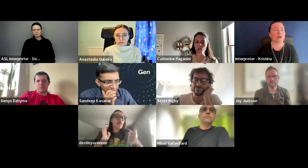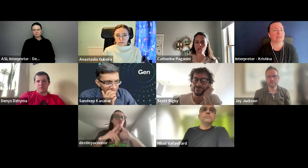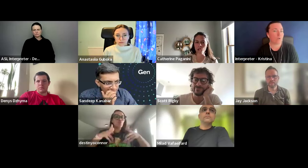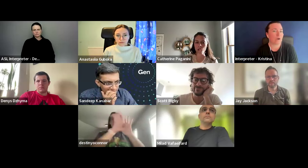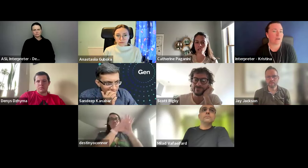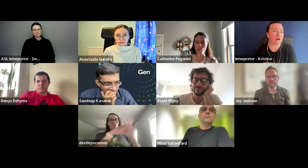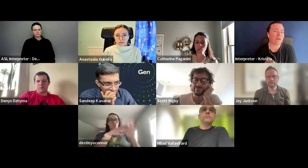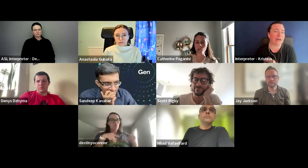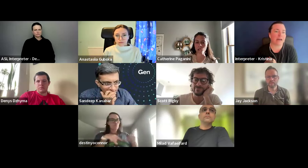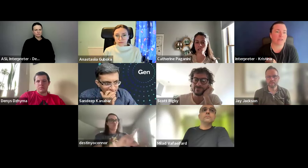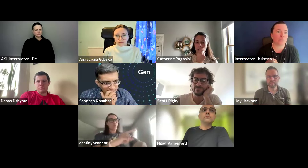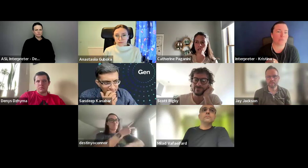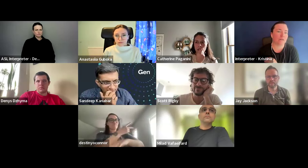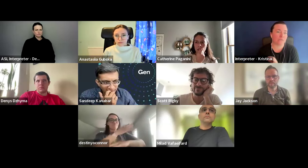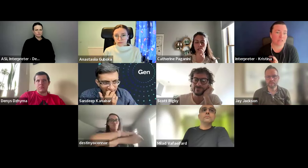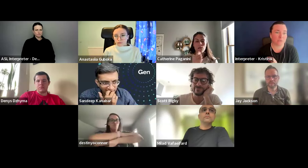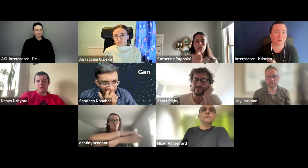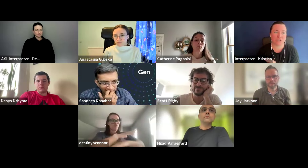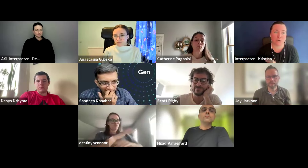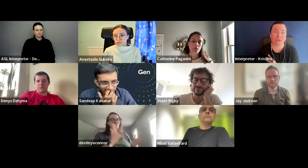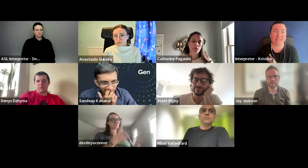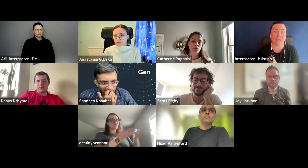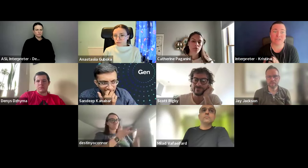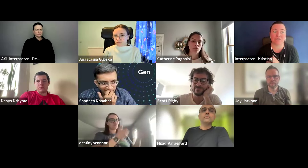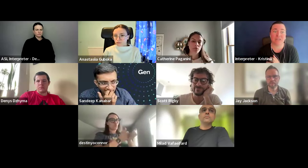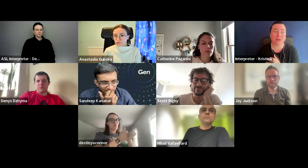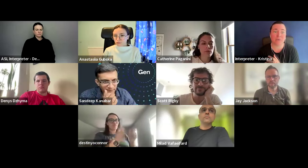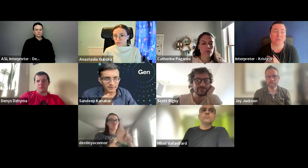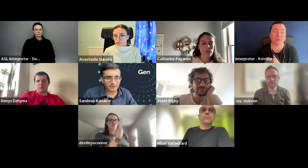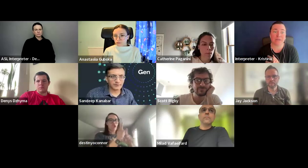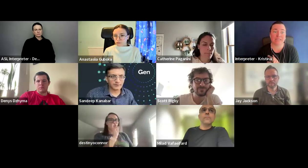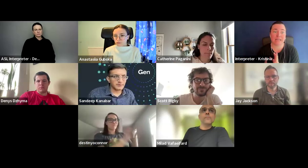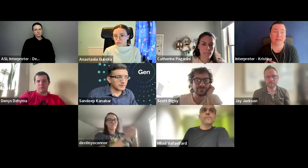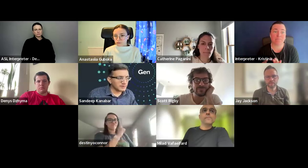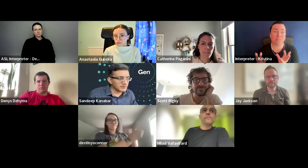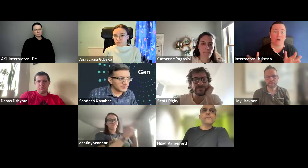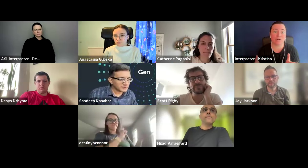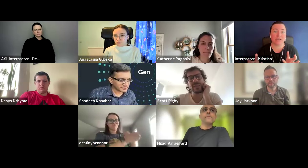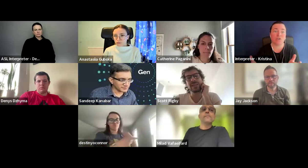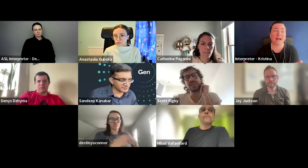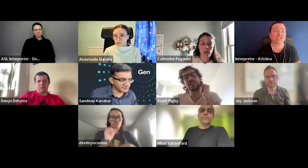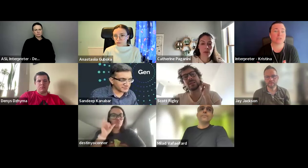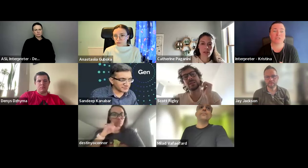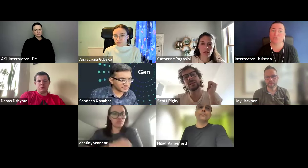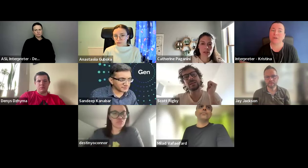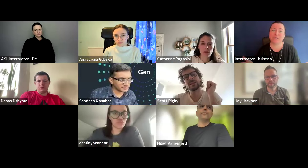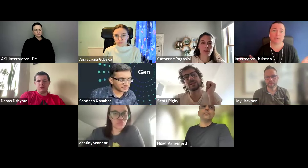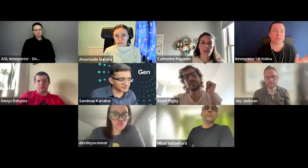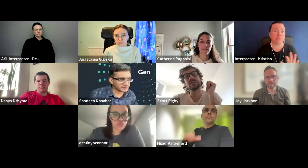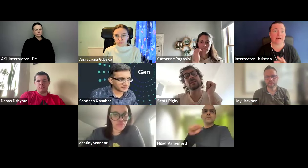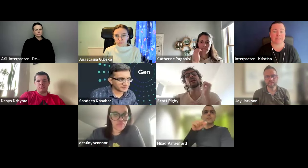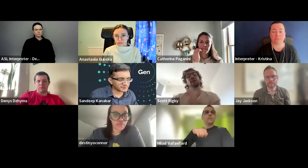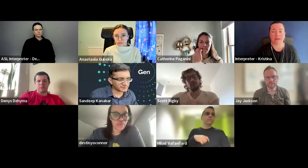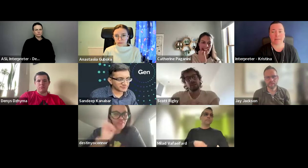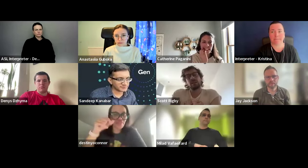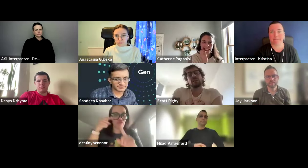snapshot of what went on at KubeCon? So he wants to know, are we allowed to videotape our interactions with just regular